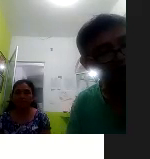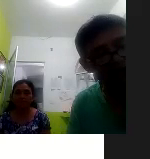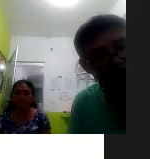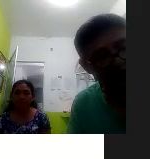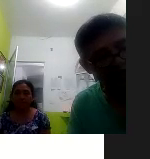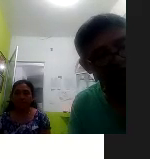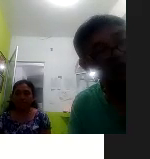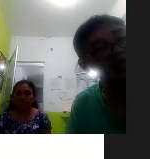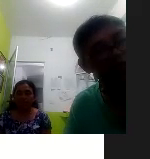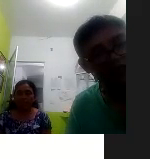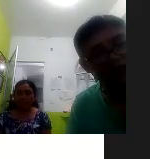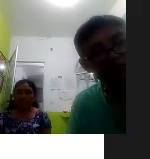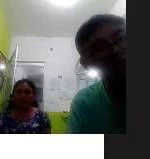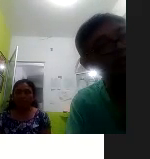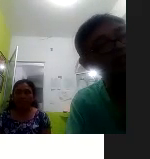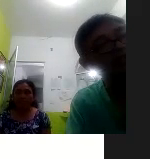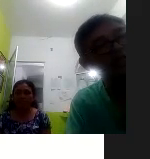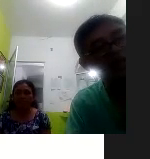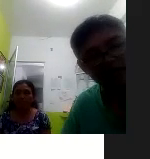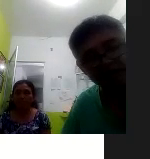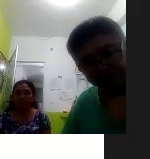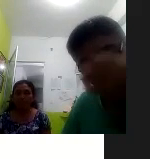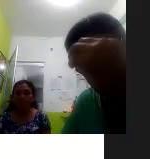important and it's